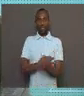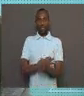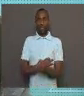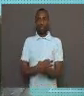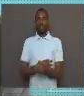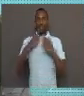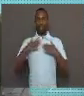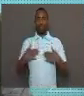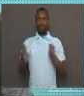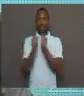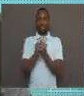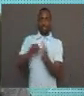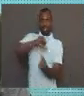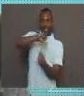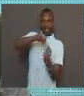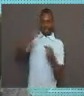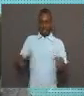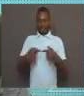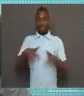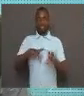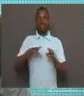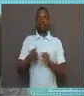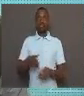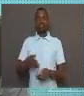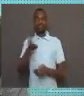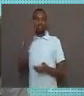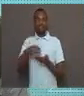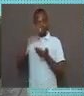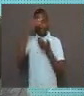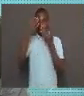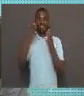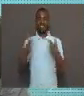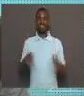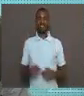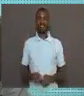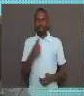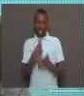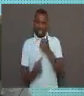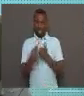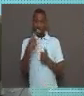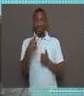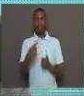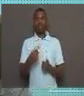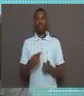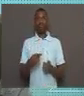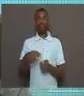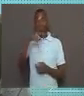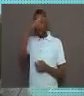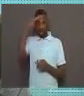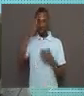bodies. A single force causes a body to change speed.